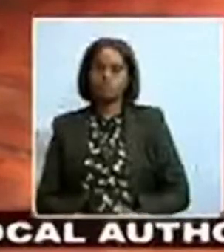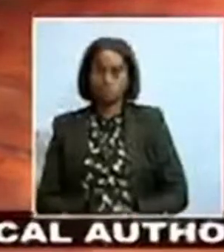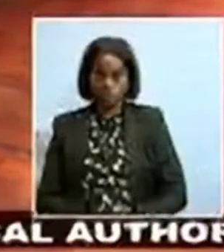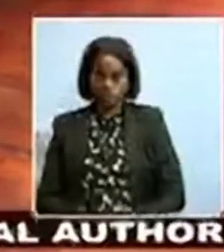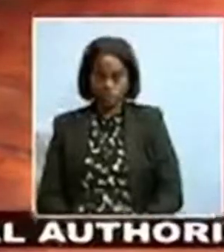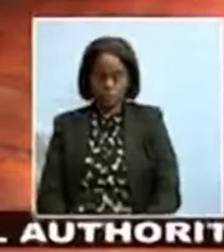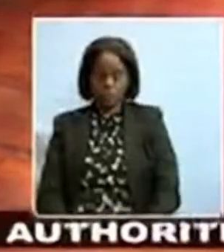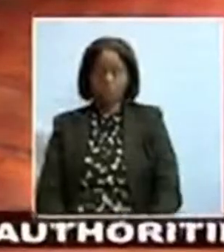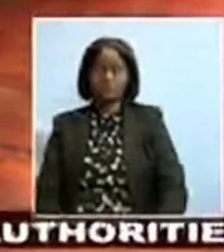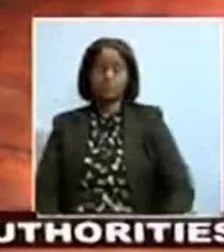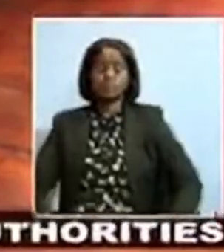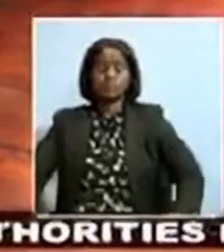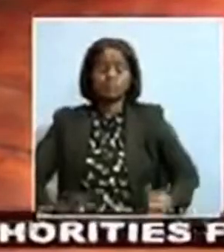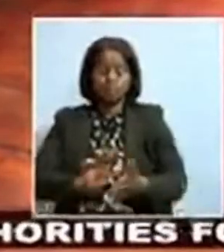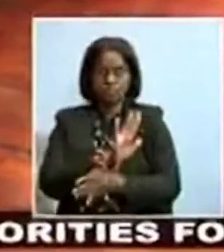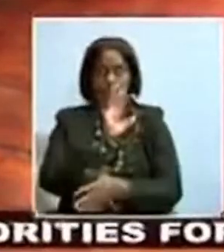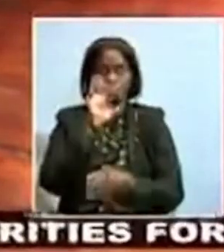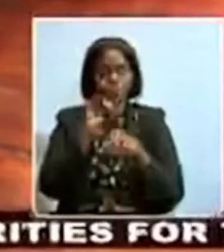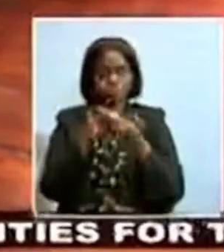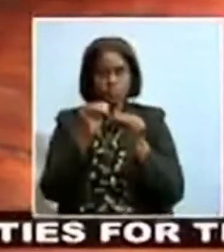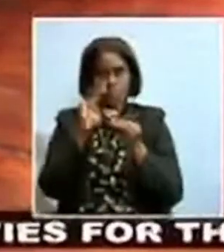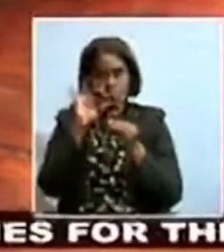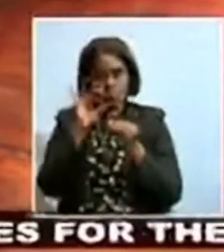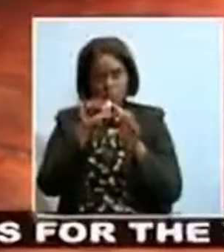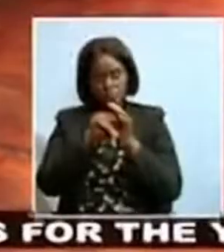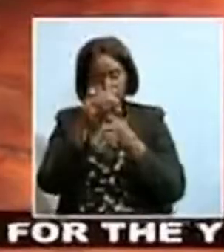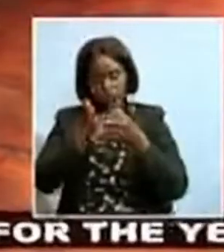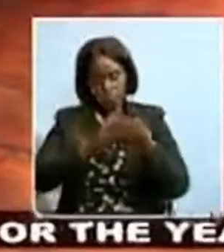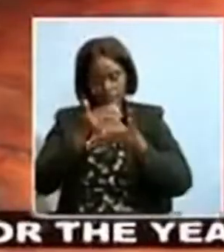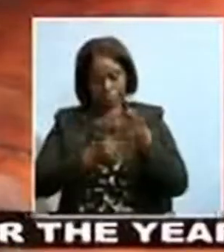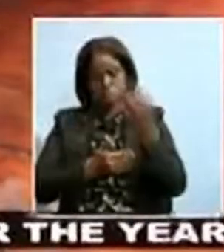Appendix 9 on document 2.